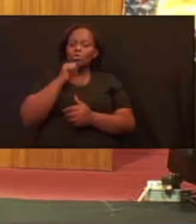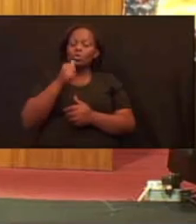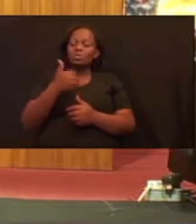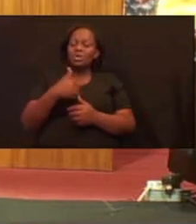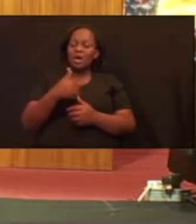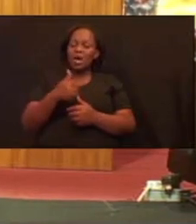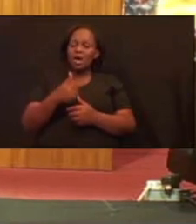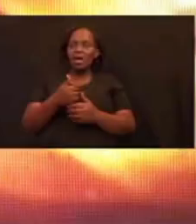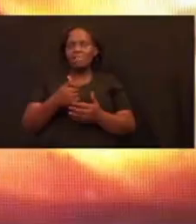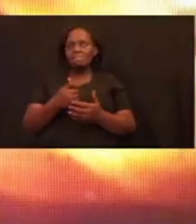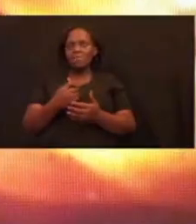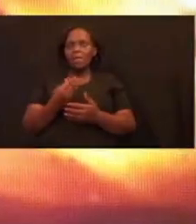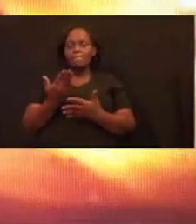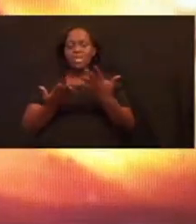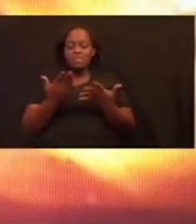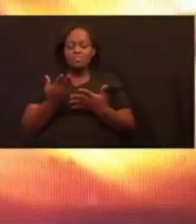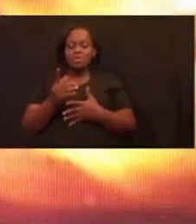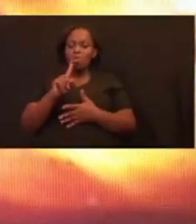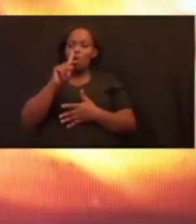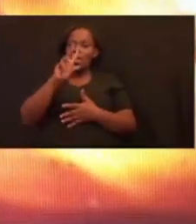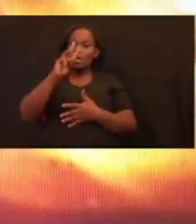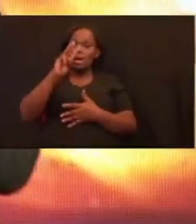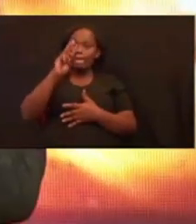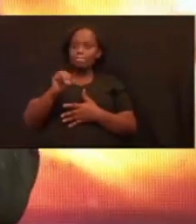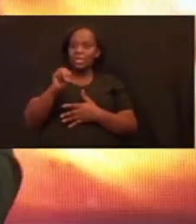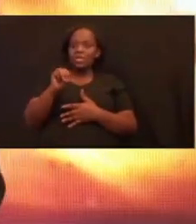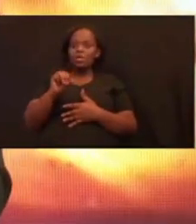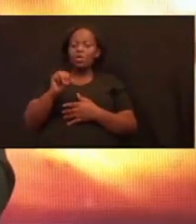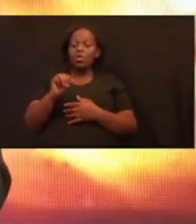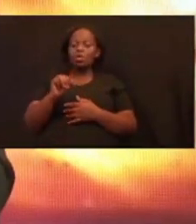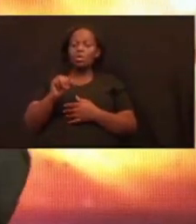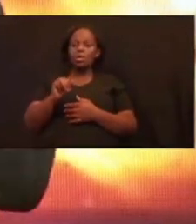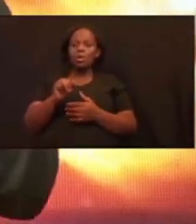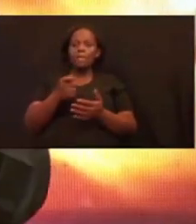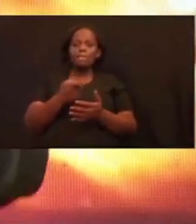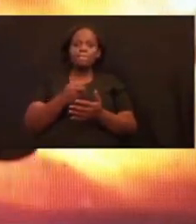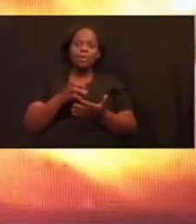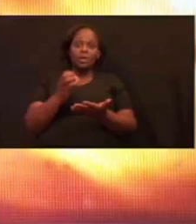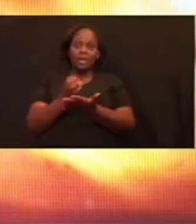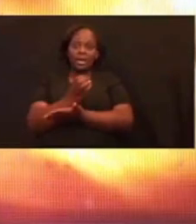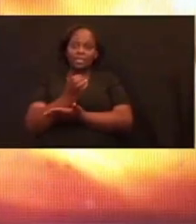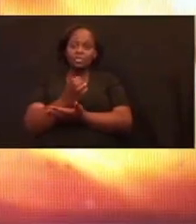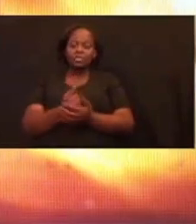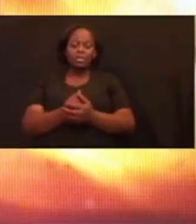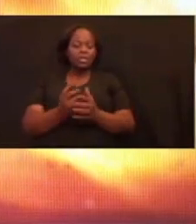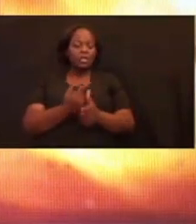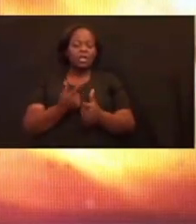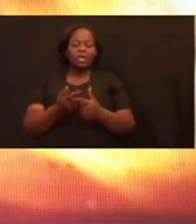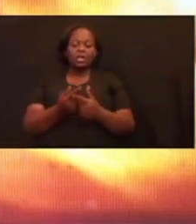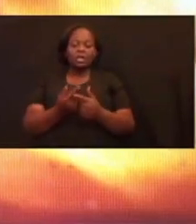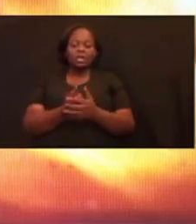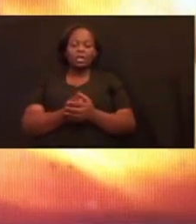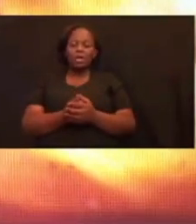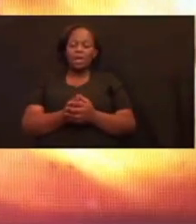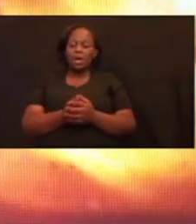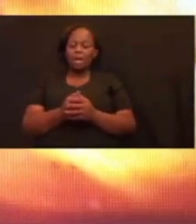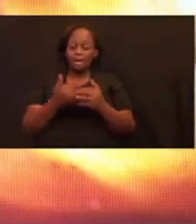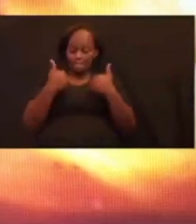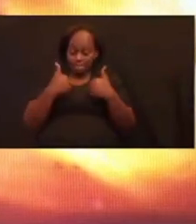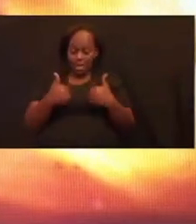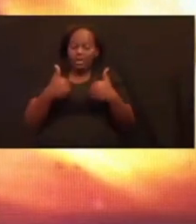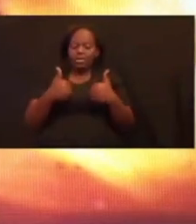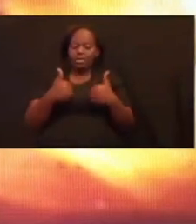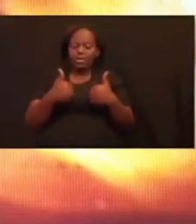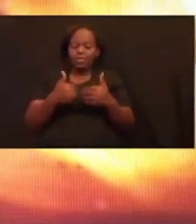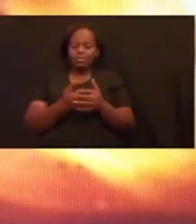$1 million in my account, that can be a unique instruction he gave me based on something about my personality he knows. He